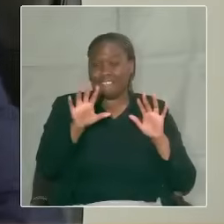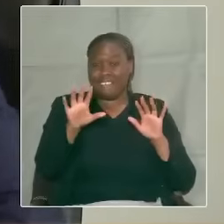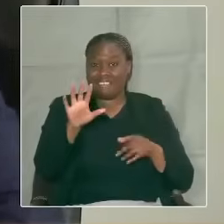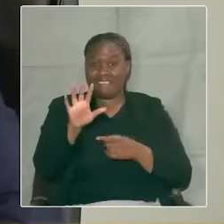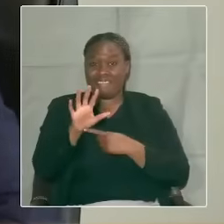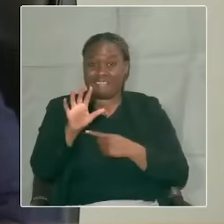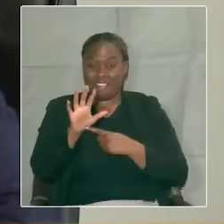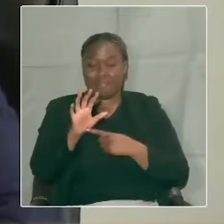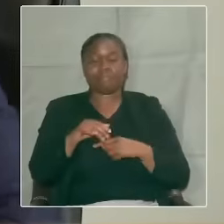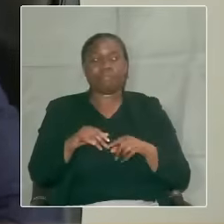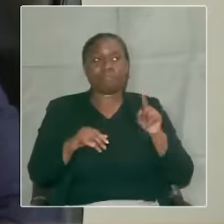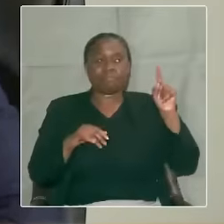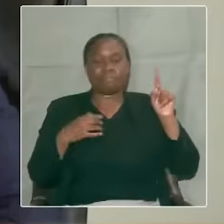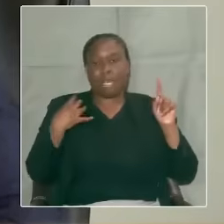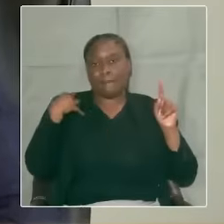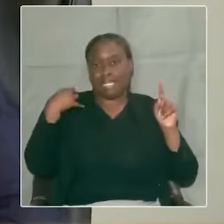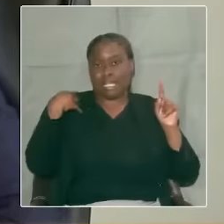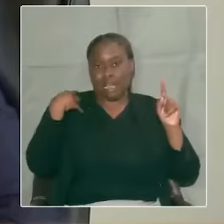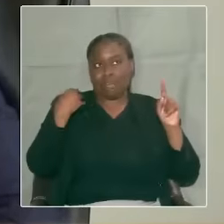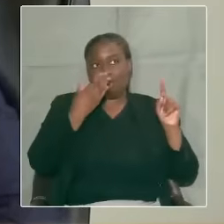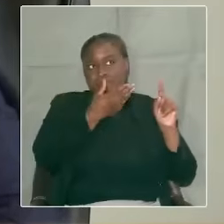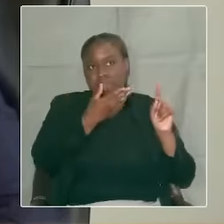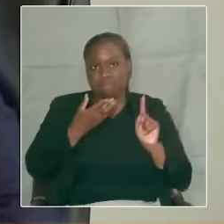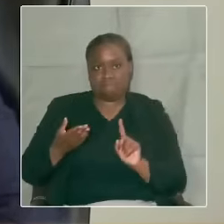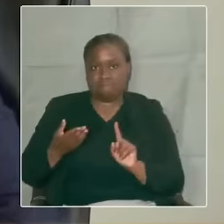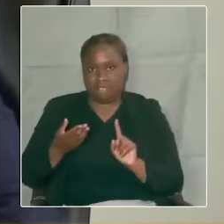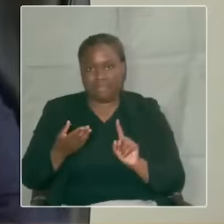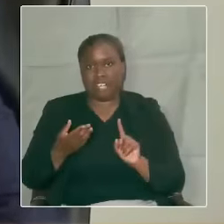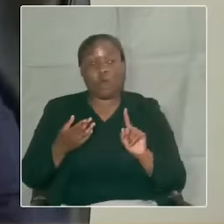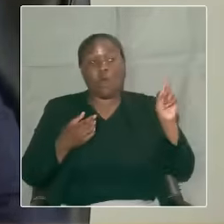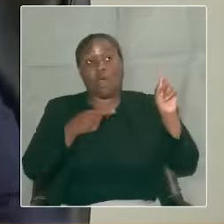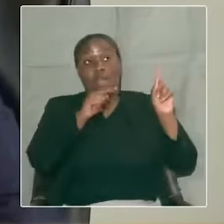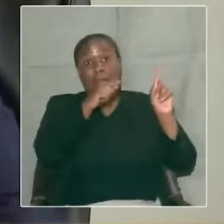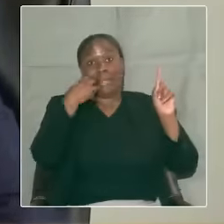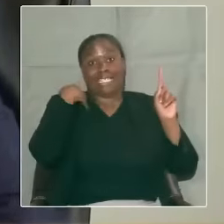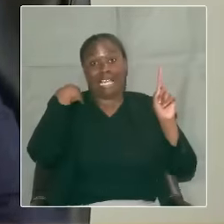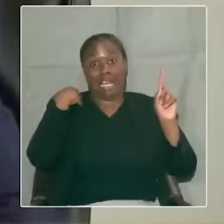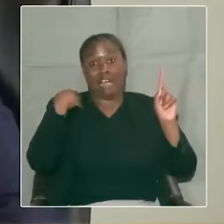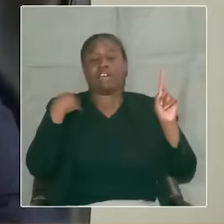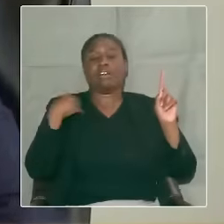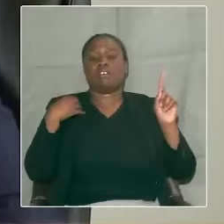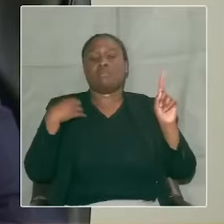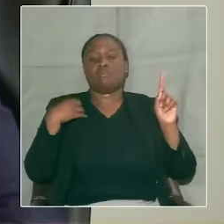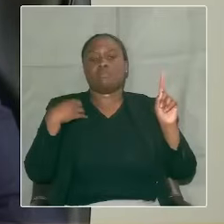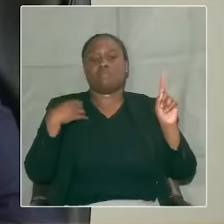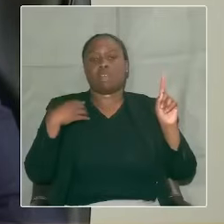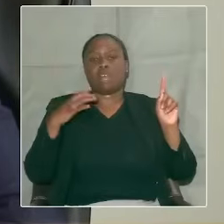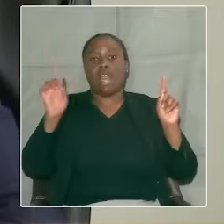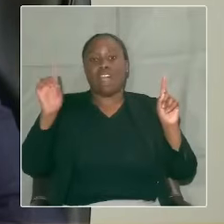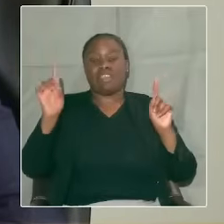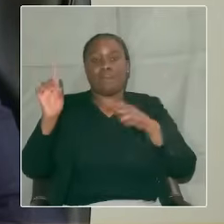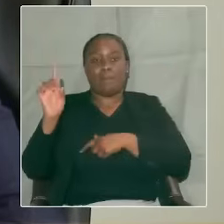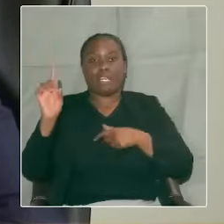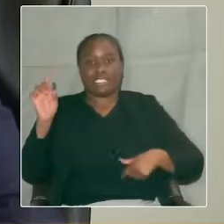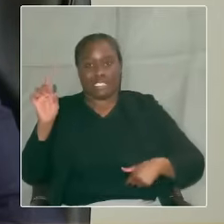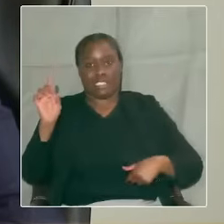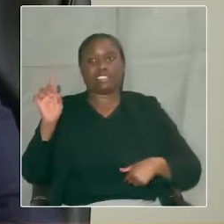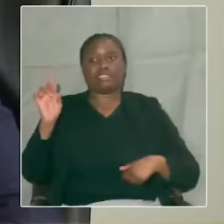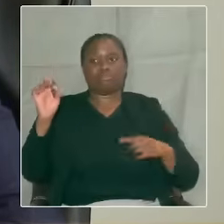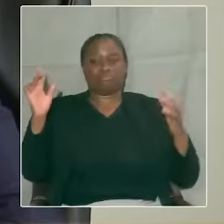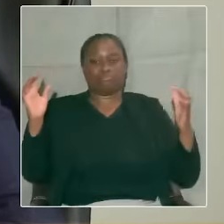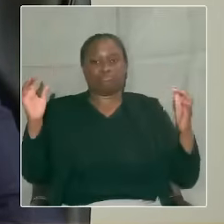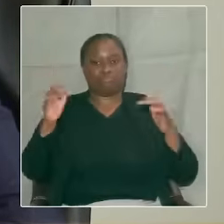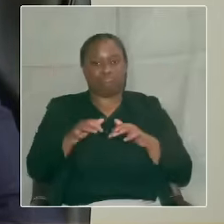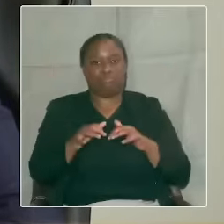invitation for the minister to go and discuss the disbandment